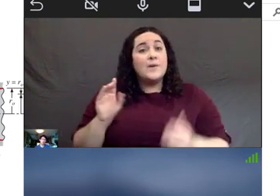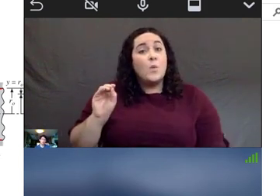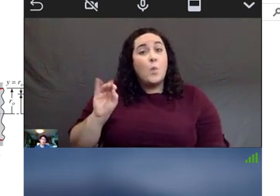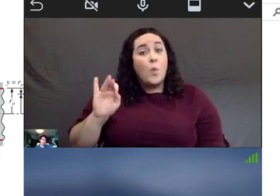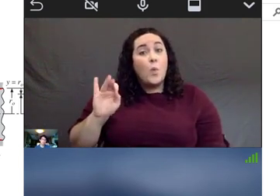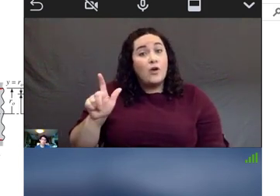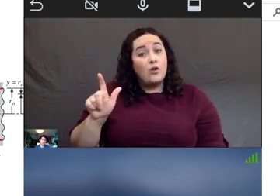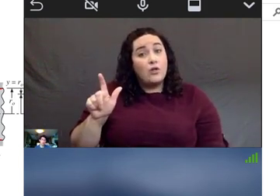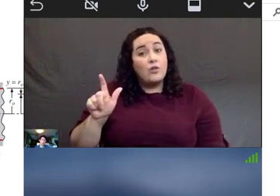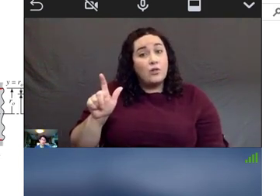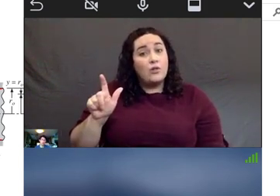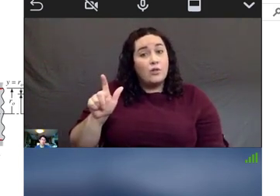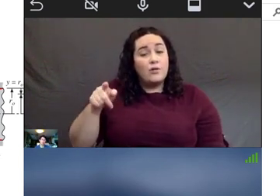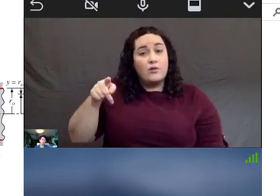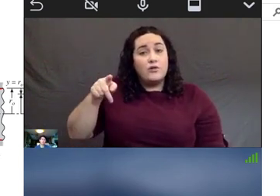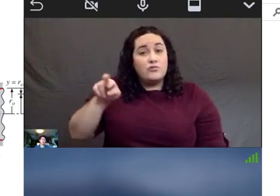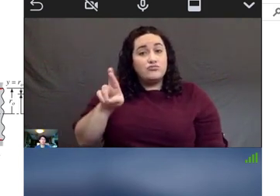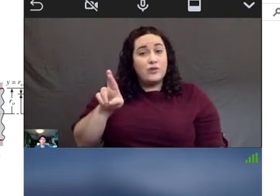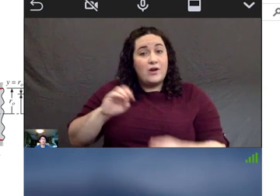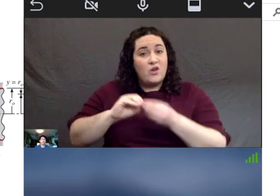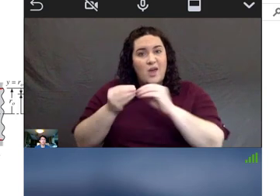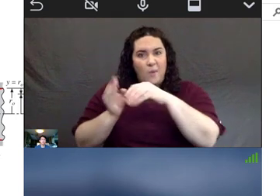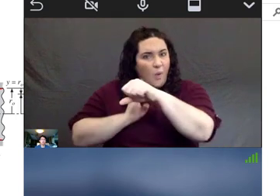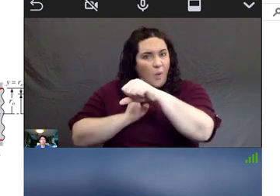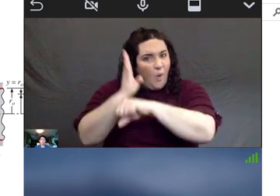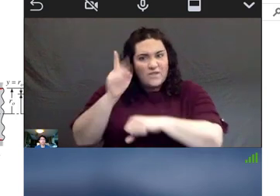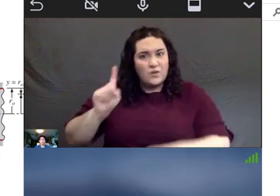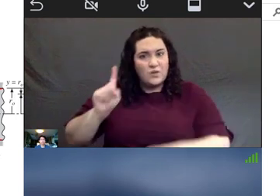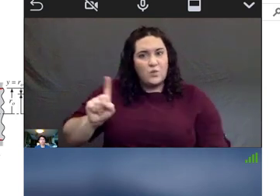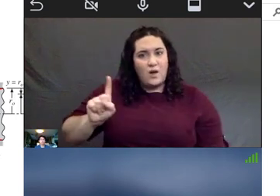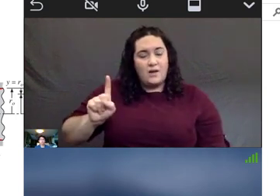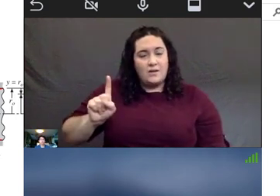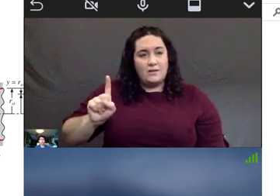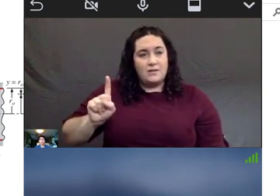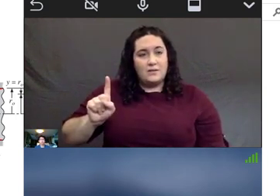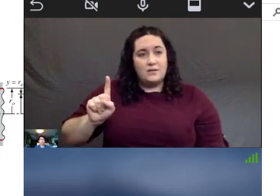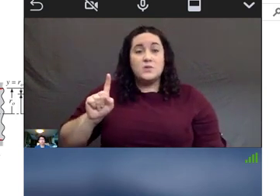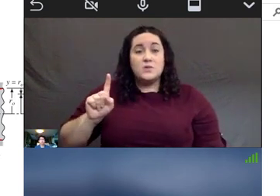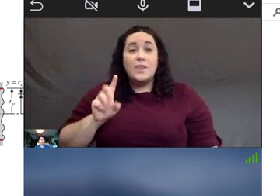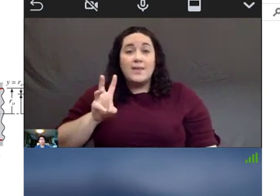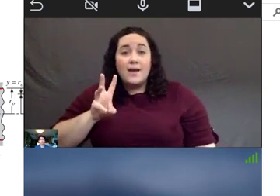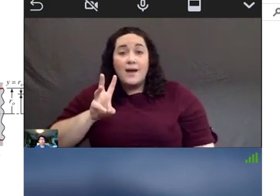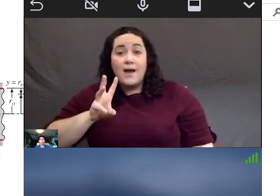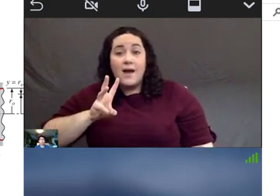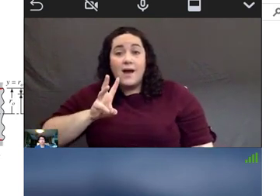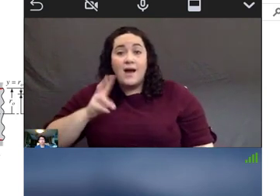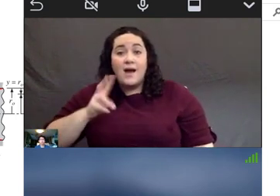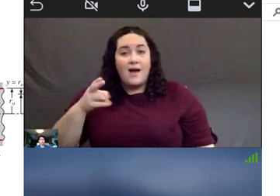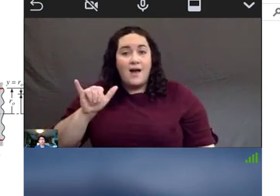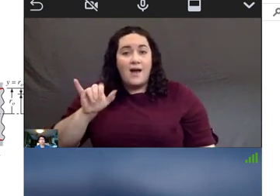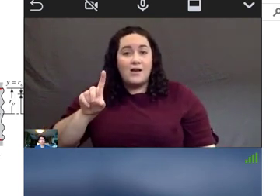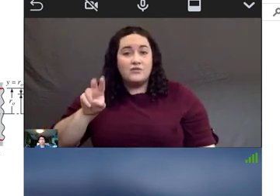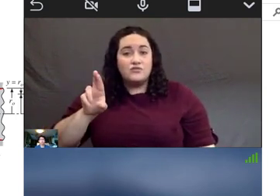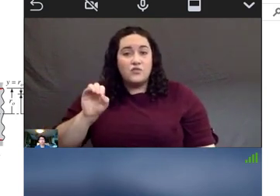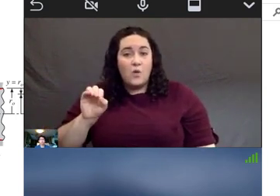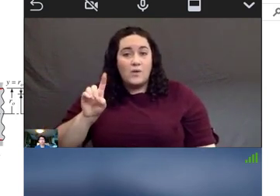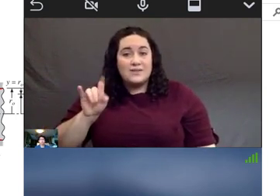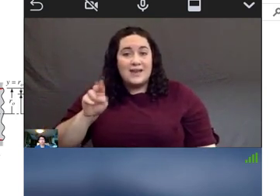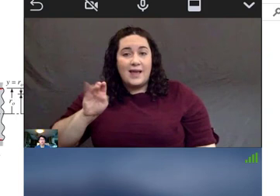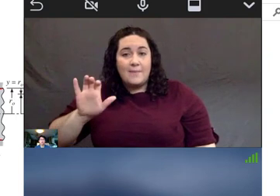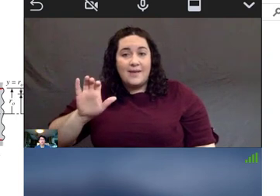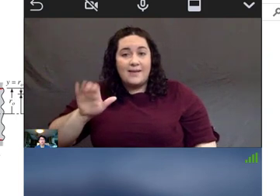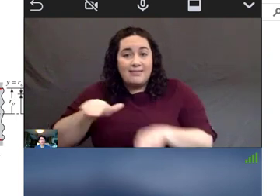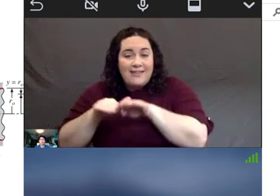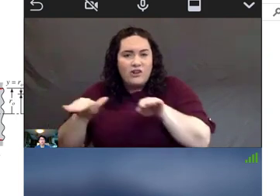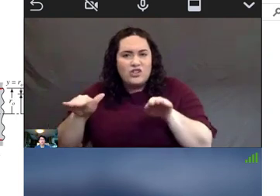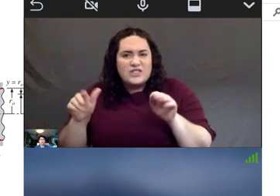the hydrodynamic boundary layer is smaller than the thermal boundary layer. If you're working with a fluid like air where your Prandtl number is close